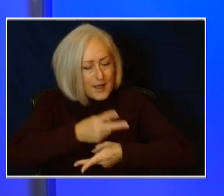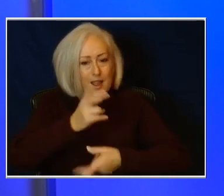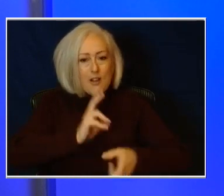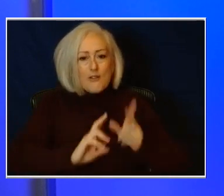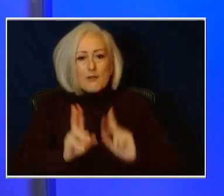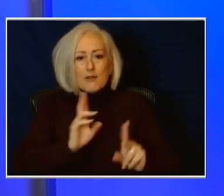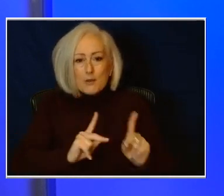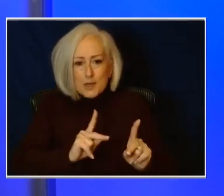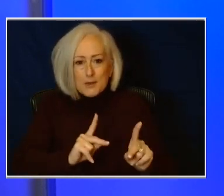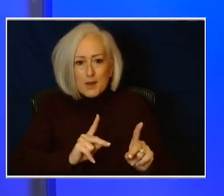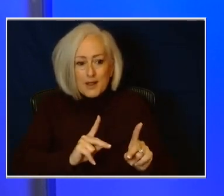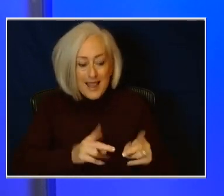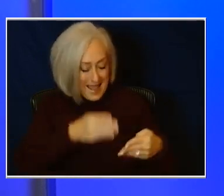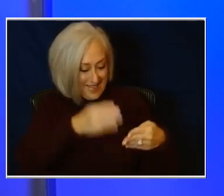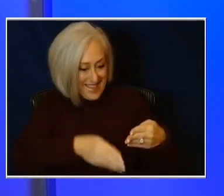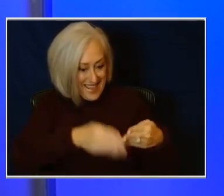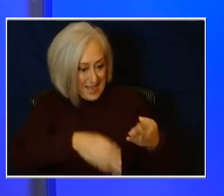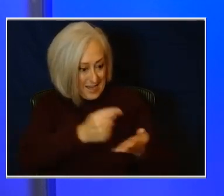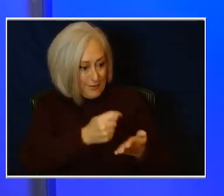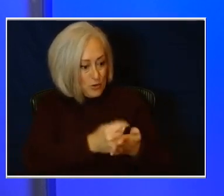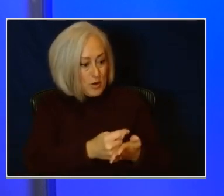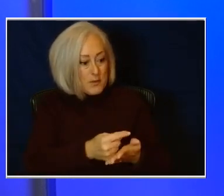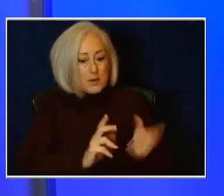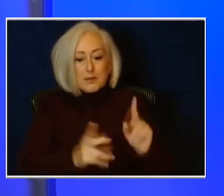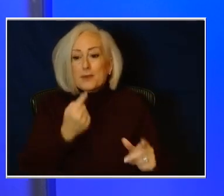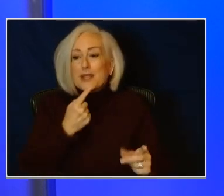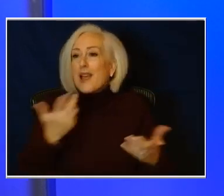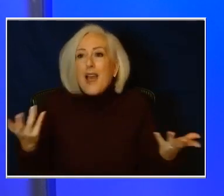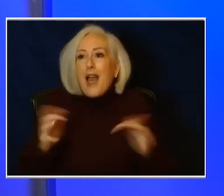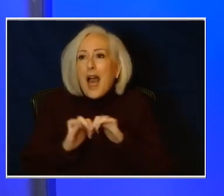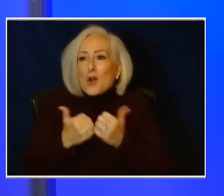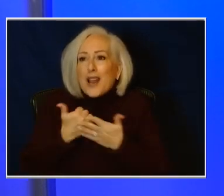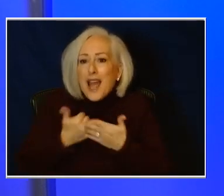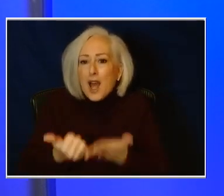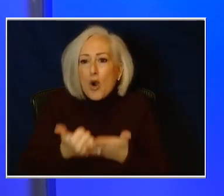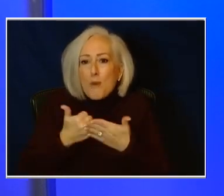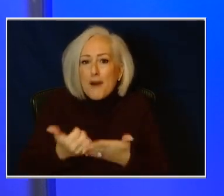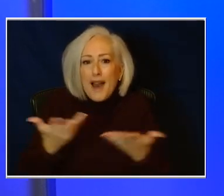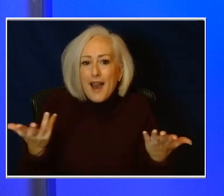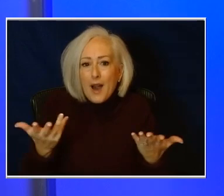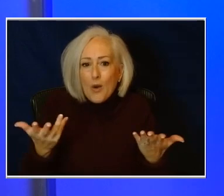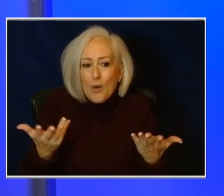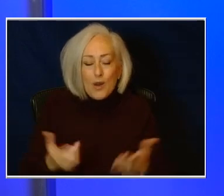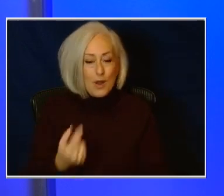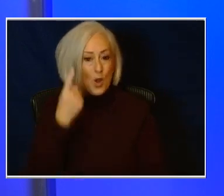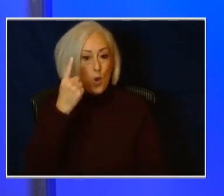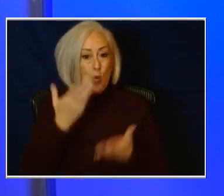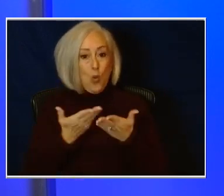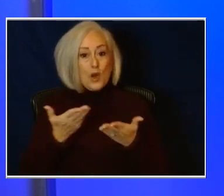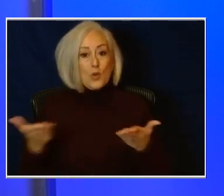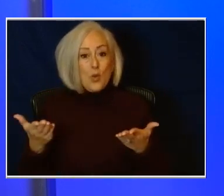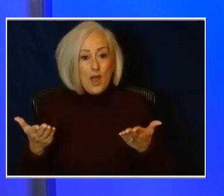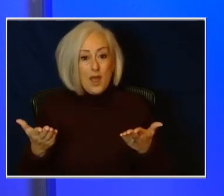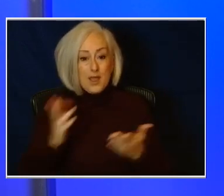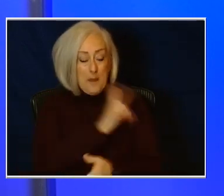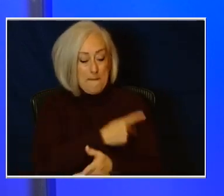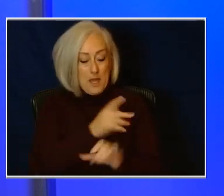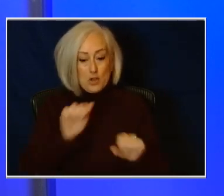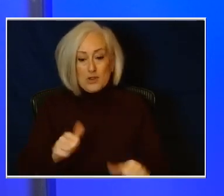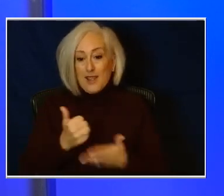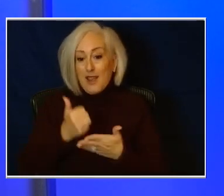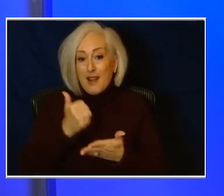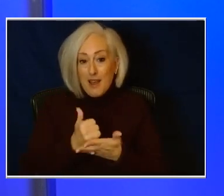of treatment are asking, what can I do to help? What can I do to help? And one of the ways patients can help is